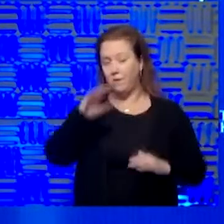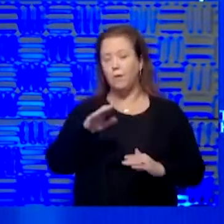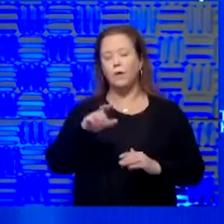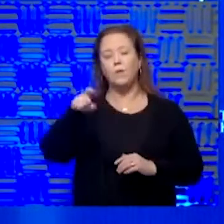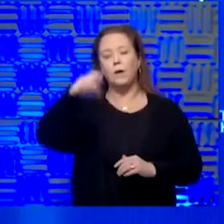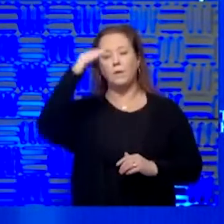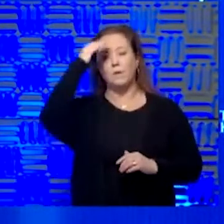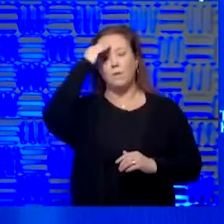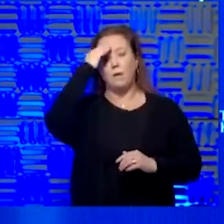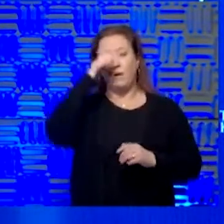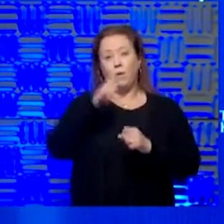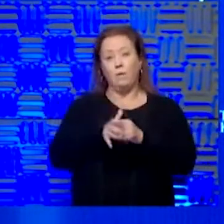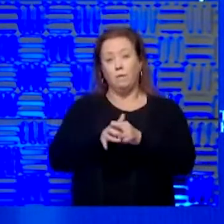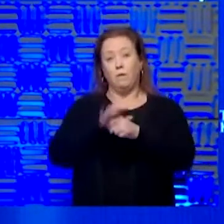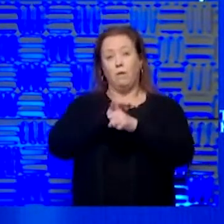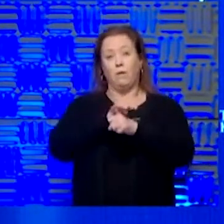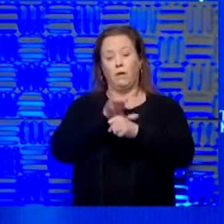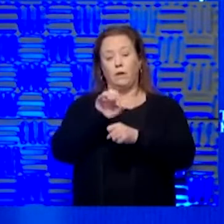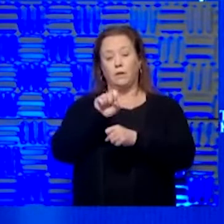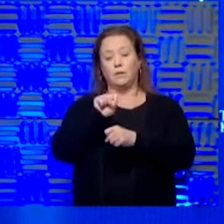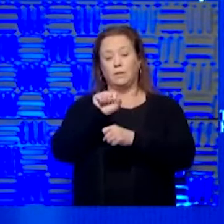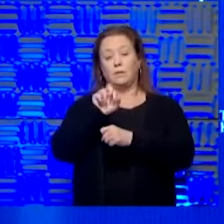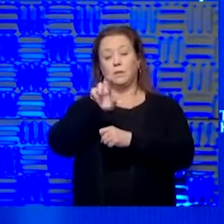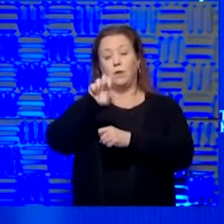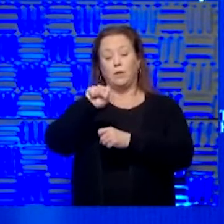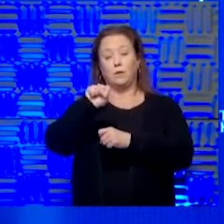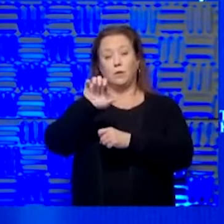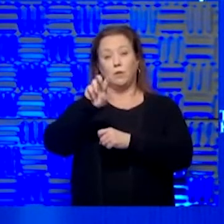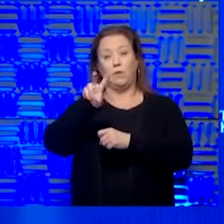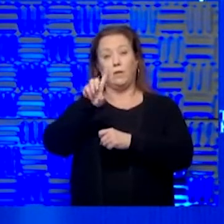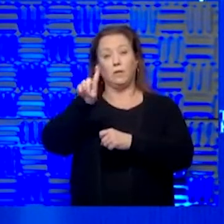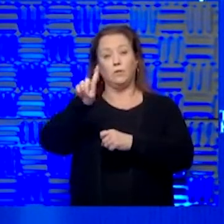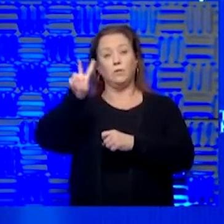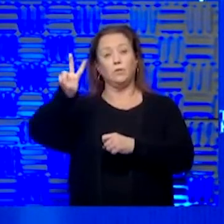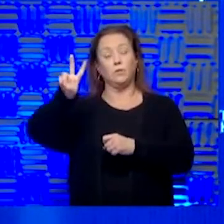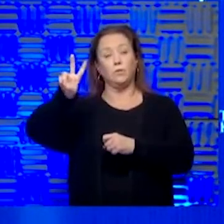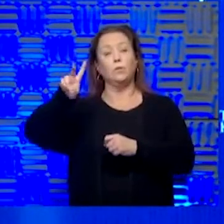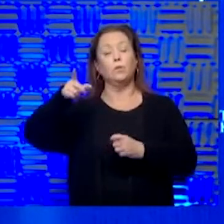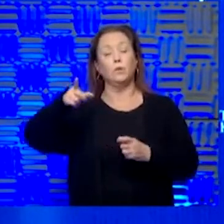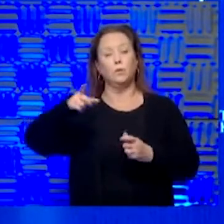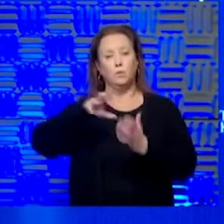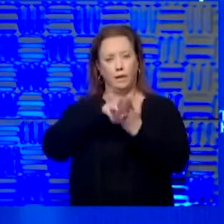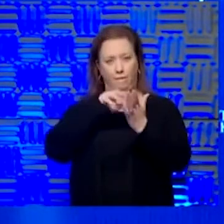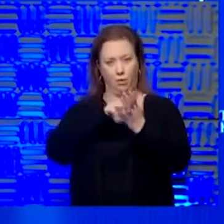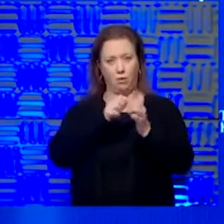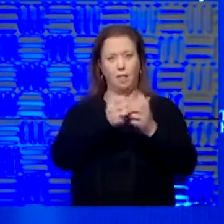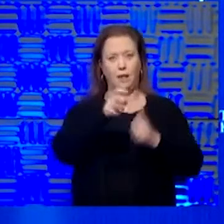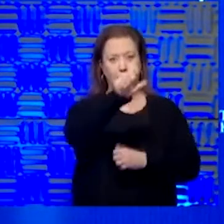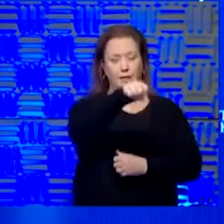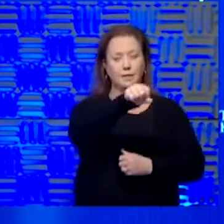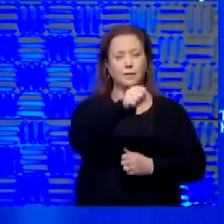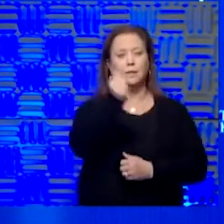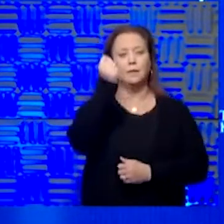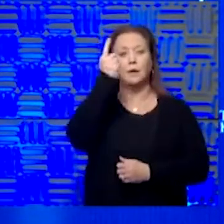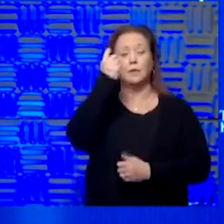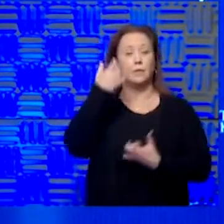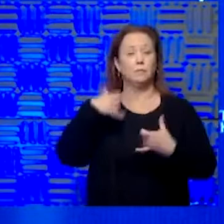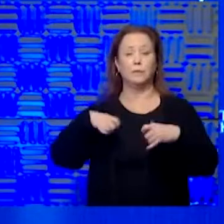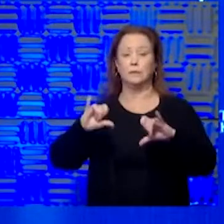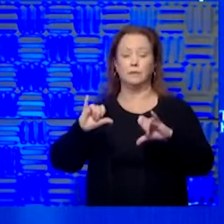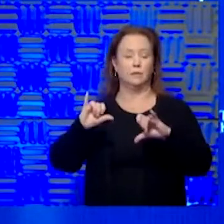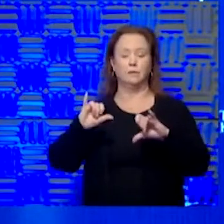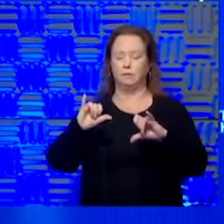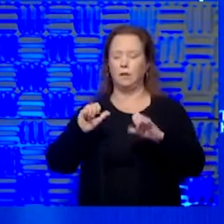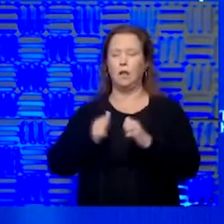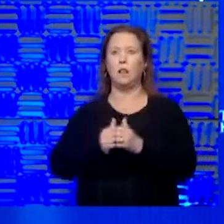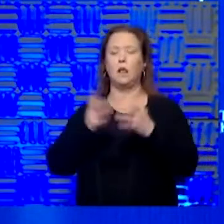with COVID-19 and SARS-CoV-2 is while we've learned a lot, there's a lot we don't know, and